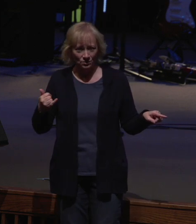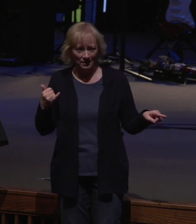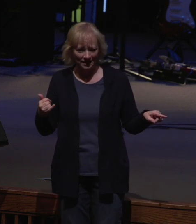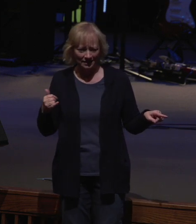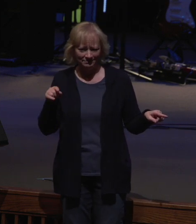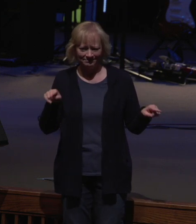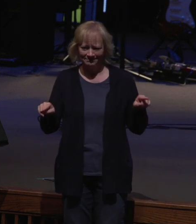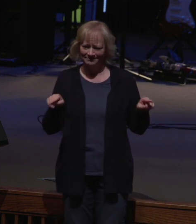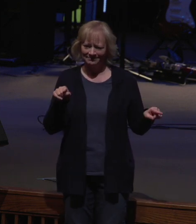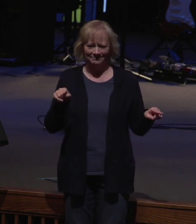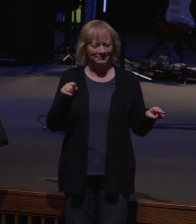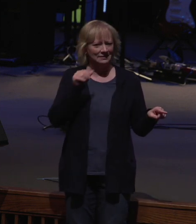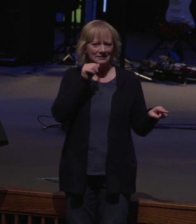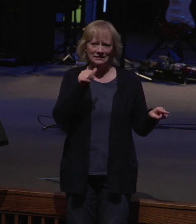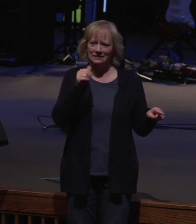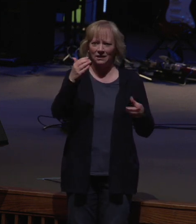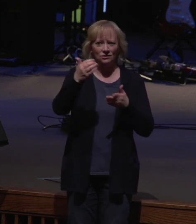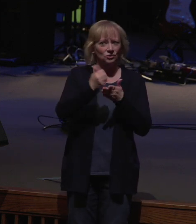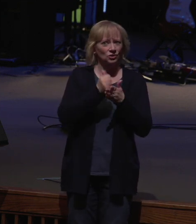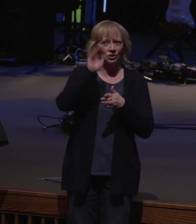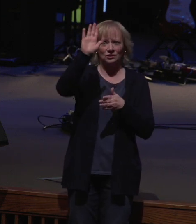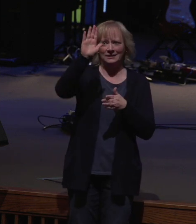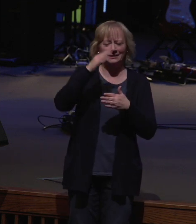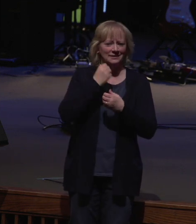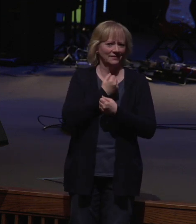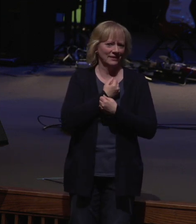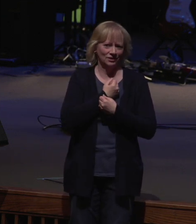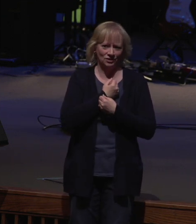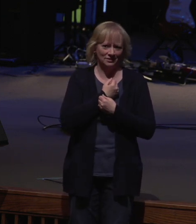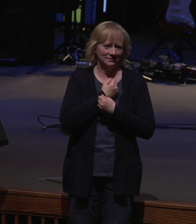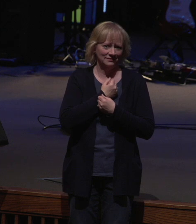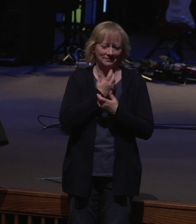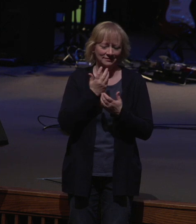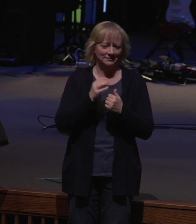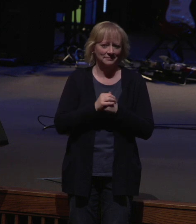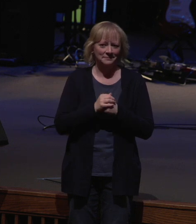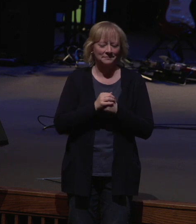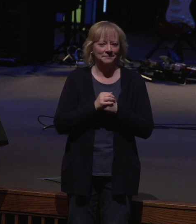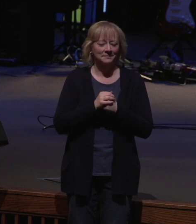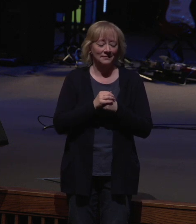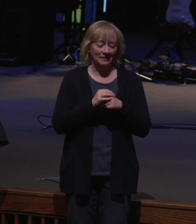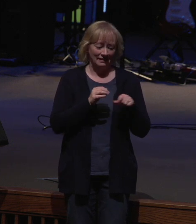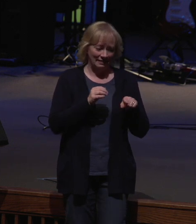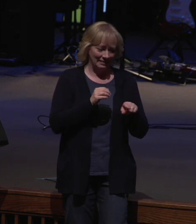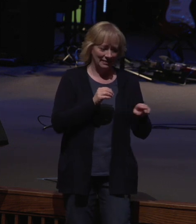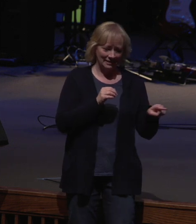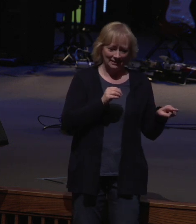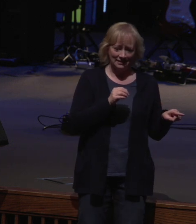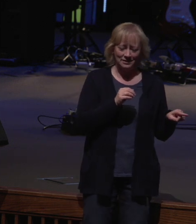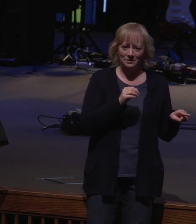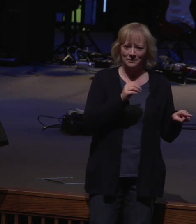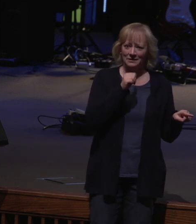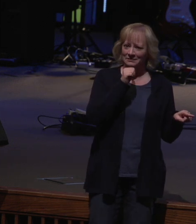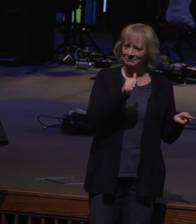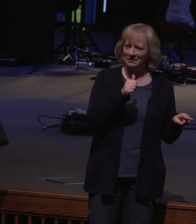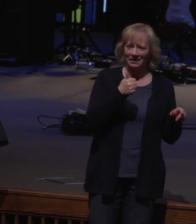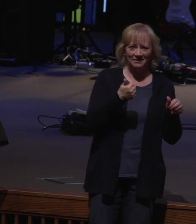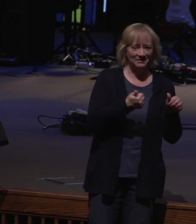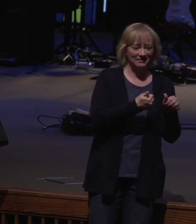earn his affection through our behavior. The Israelites were not going to stick to this